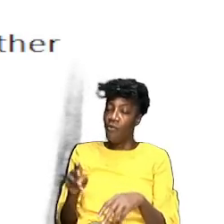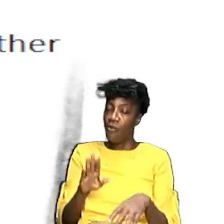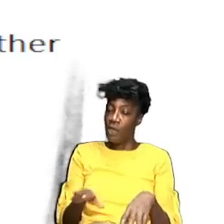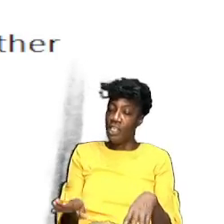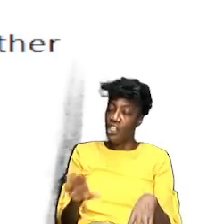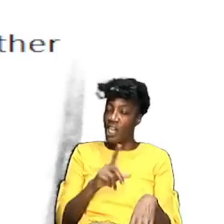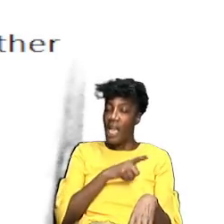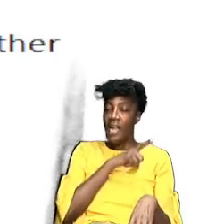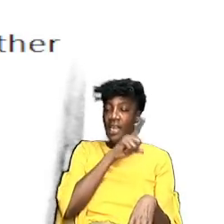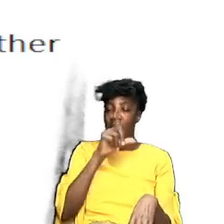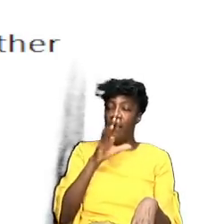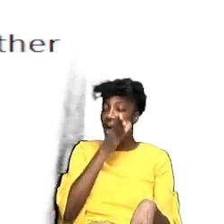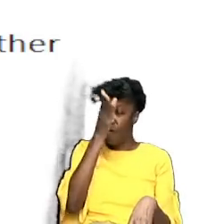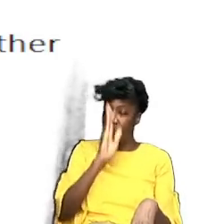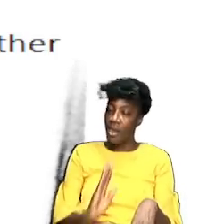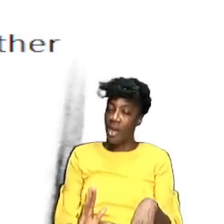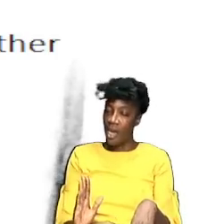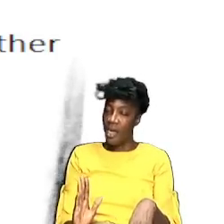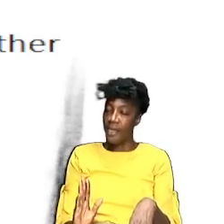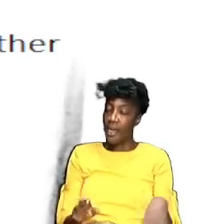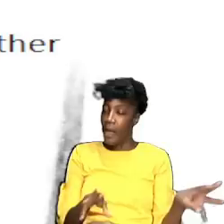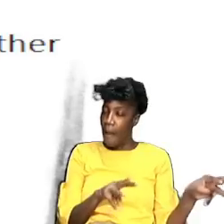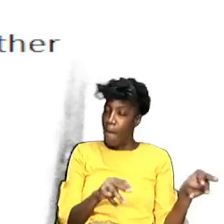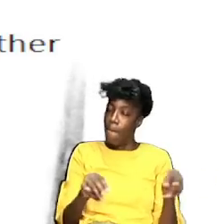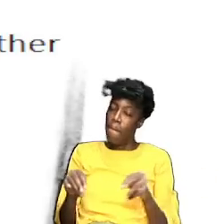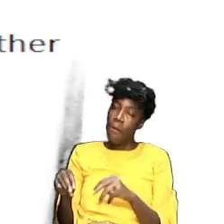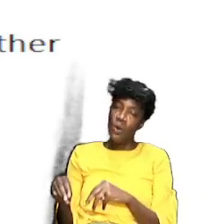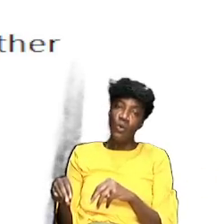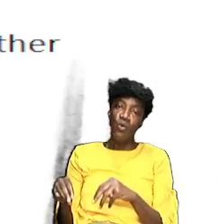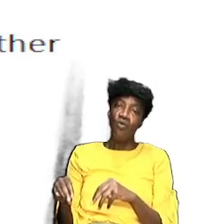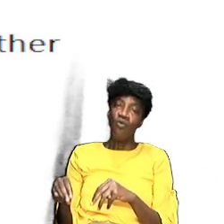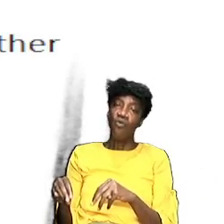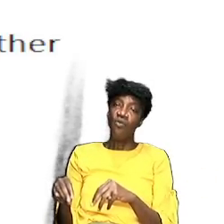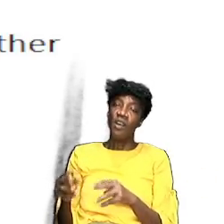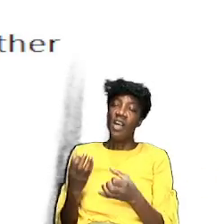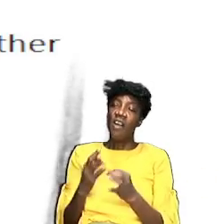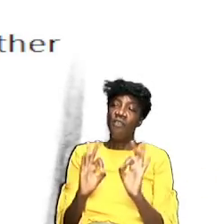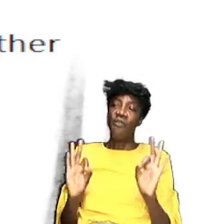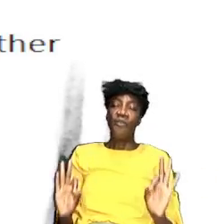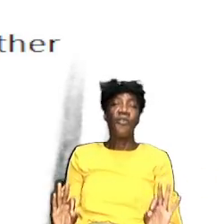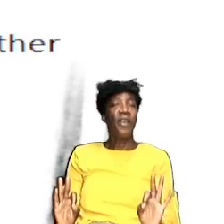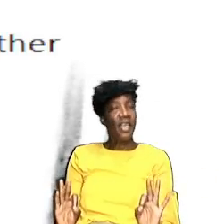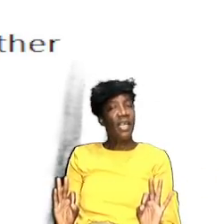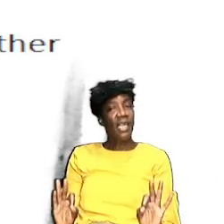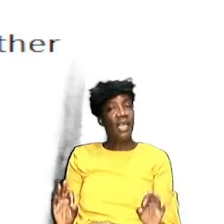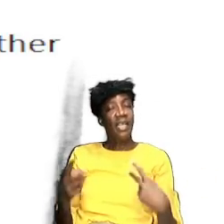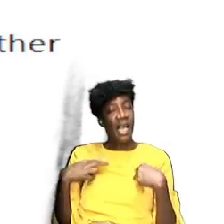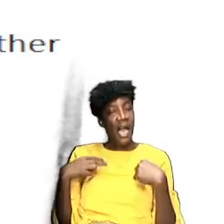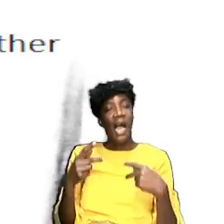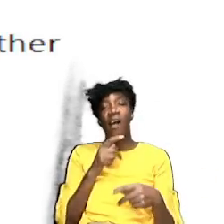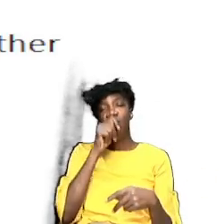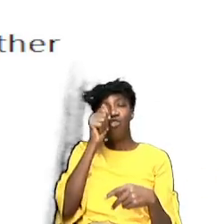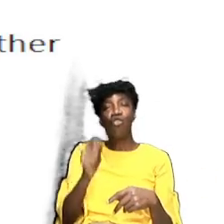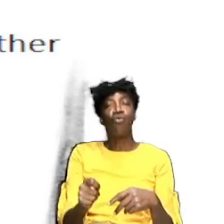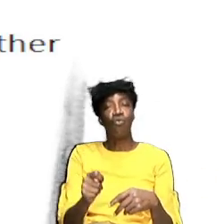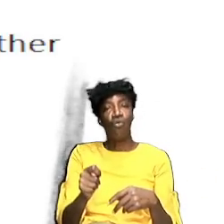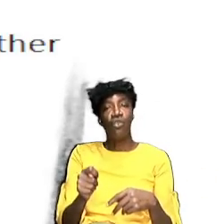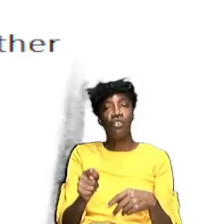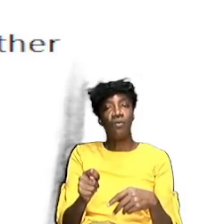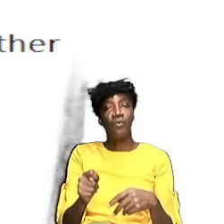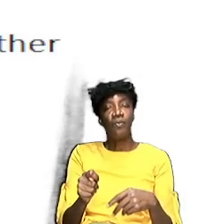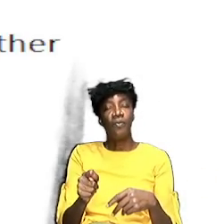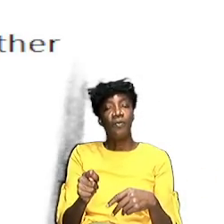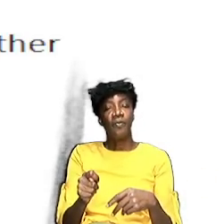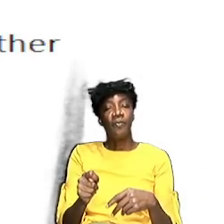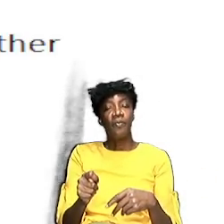of God. We're able to move, praise God, freely when we have truth. Praise God. We're able to